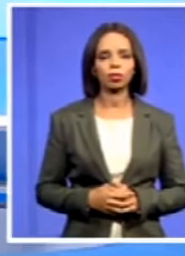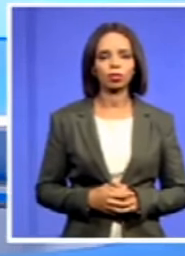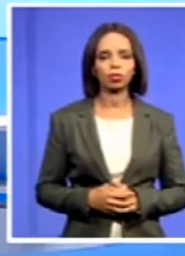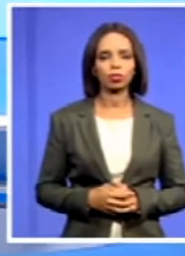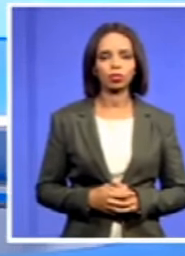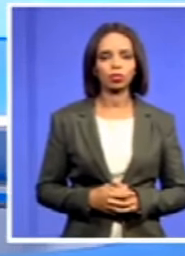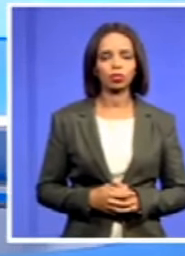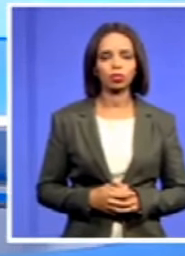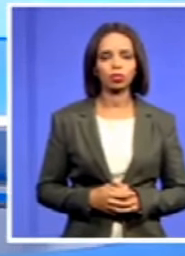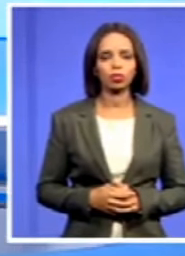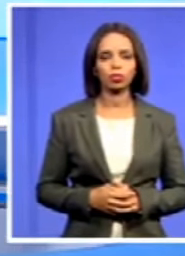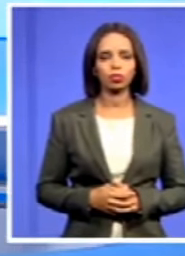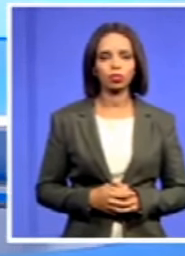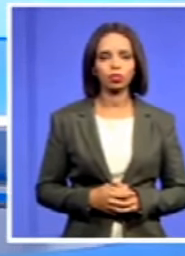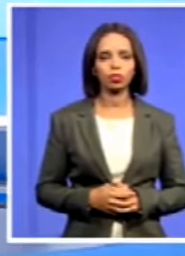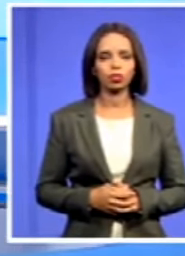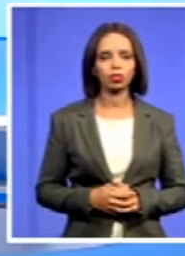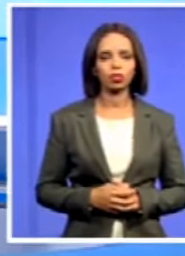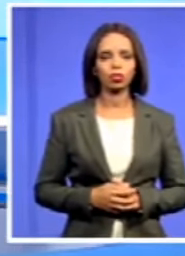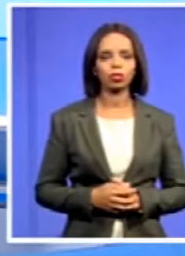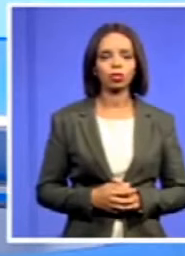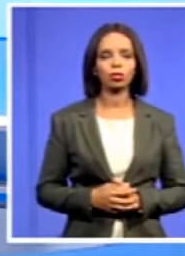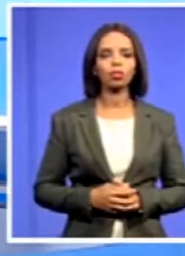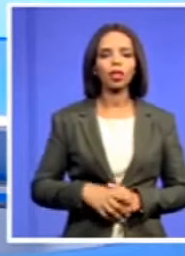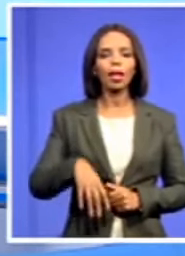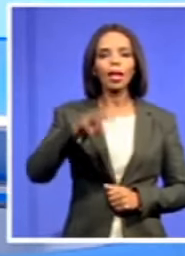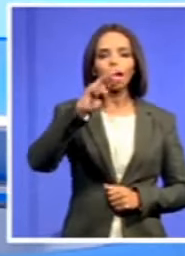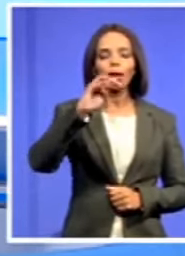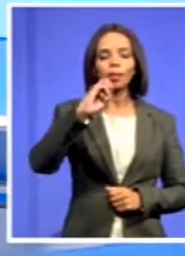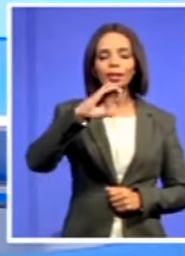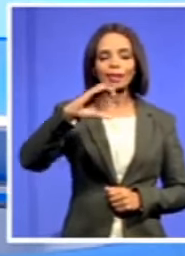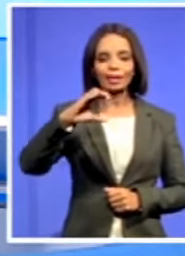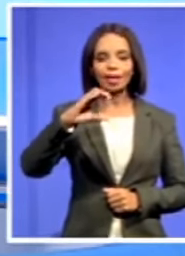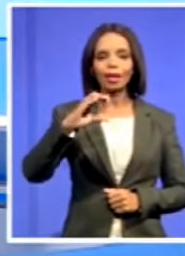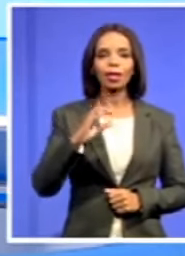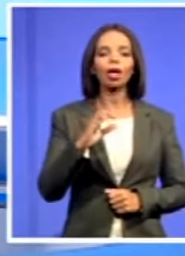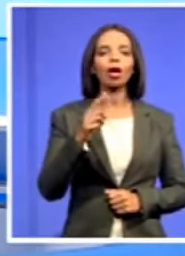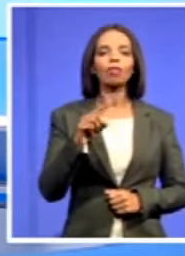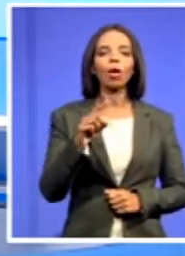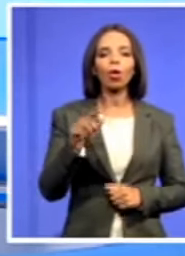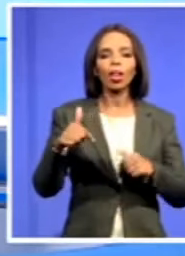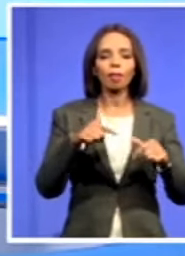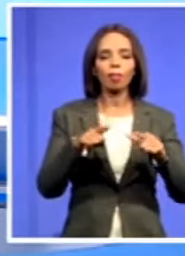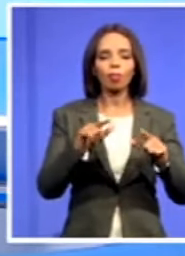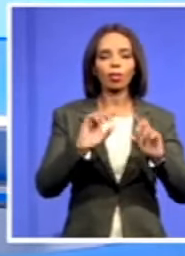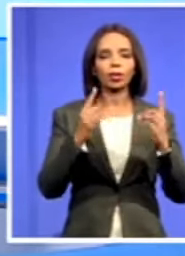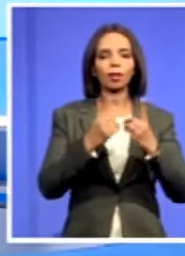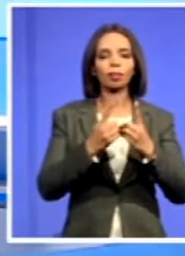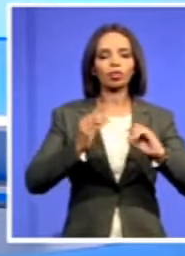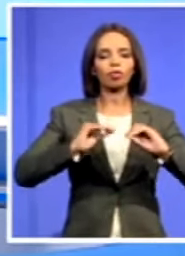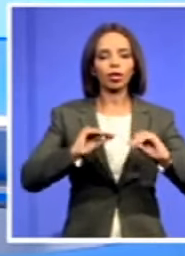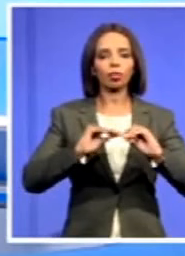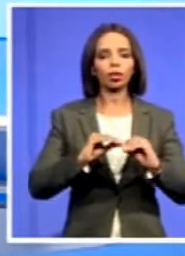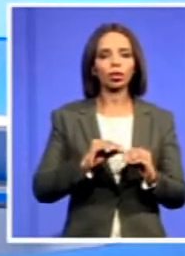There are calls for Limpopo Education MEC Boshielo to be fired following a 1.5% decline in the matric pass